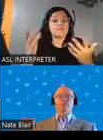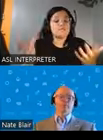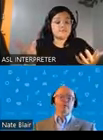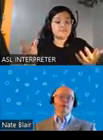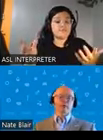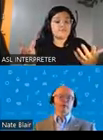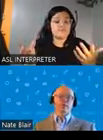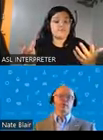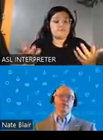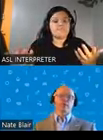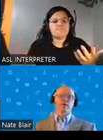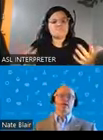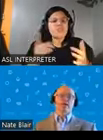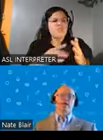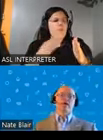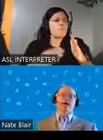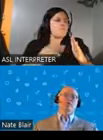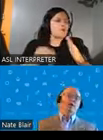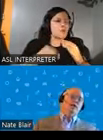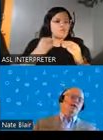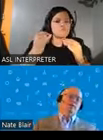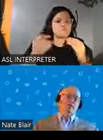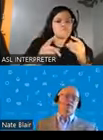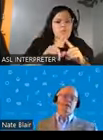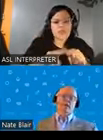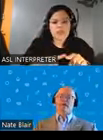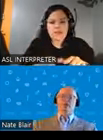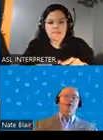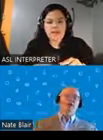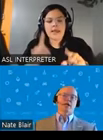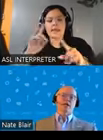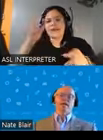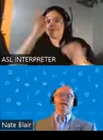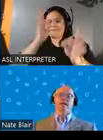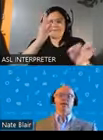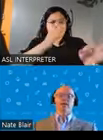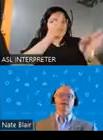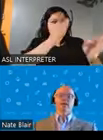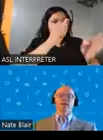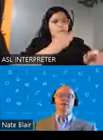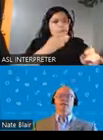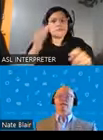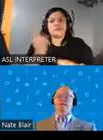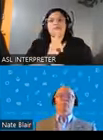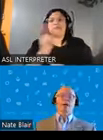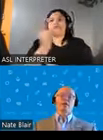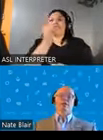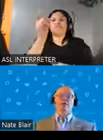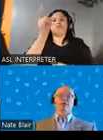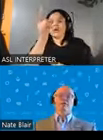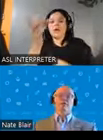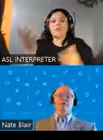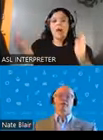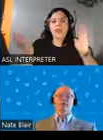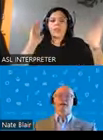inform current decision-making, as well as decision-making and directionality into the future. And it's the comparison